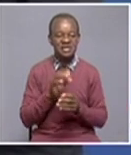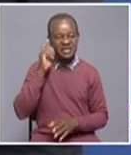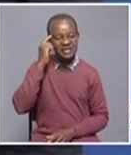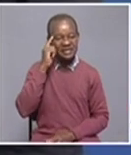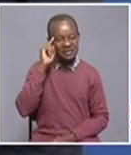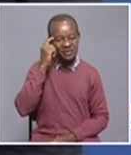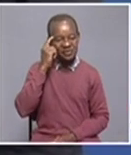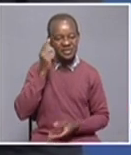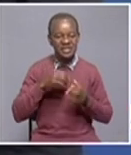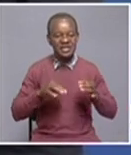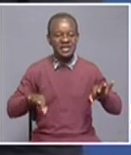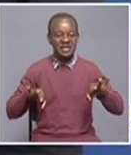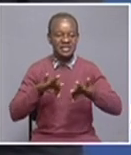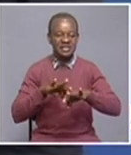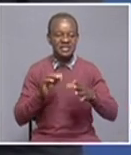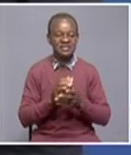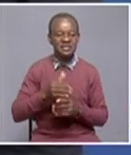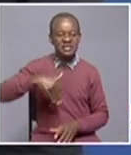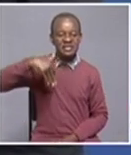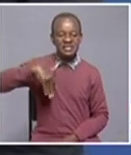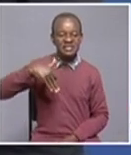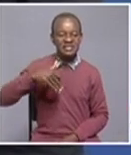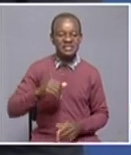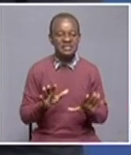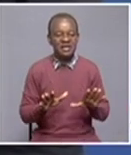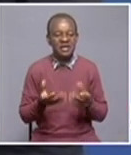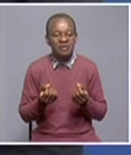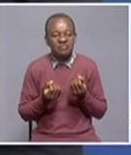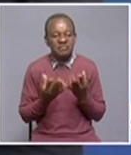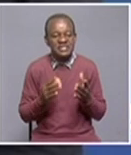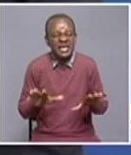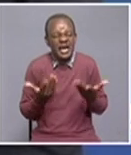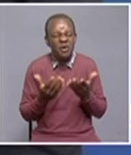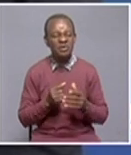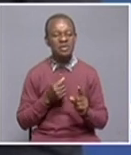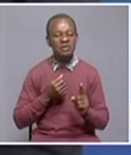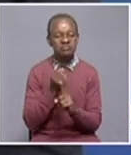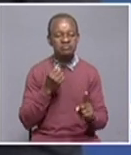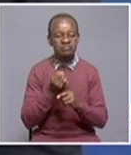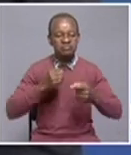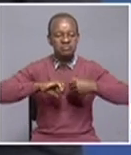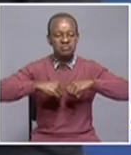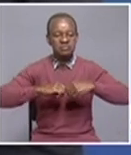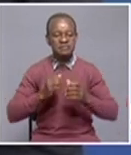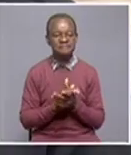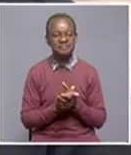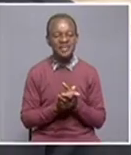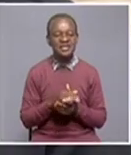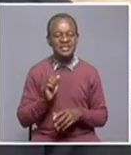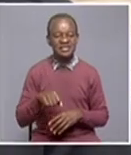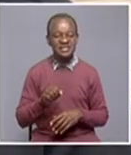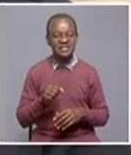the agricultural sector in Namibia, and how might the show address those? Yeah, I mean, we have